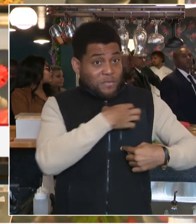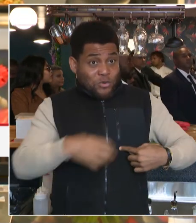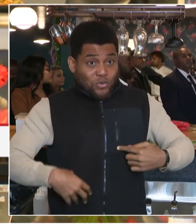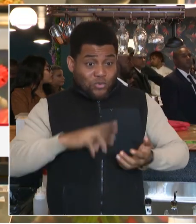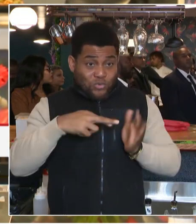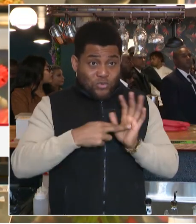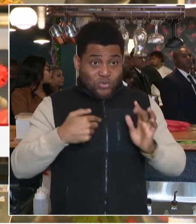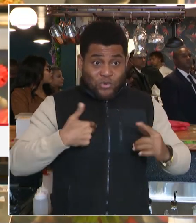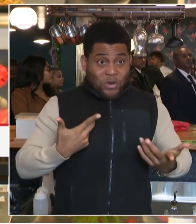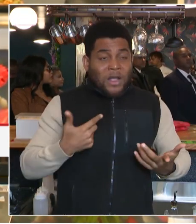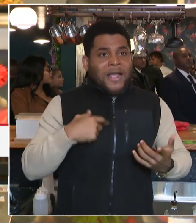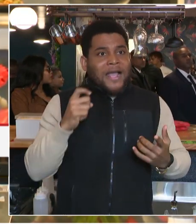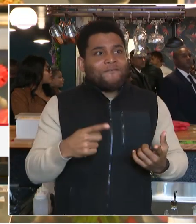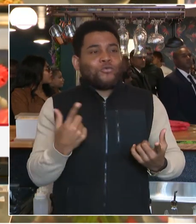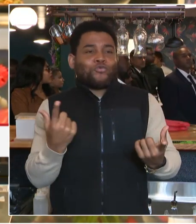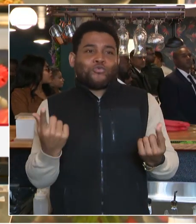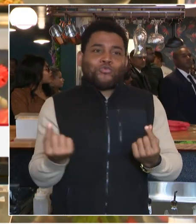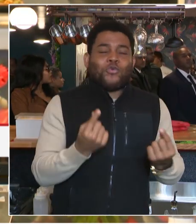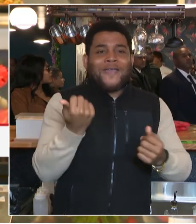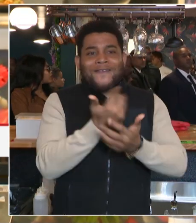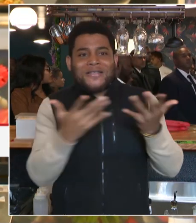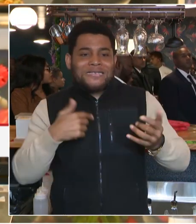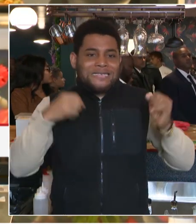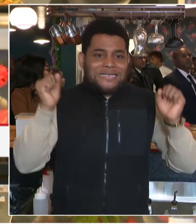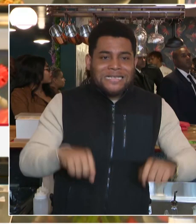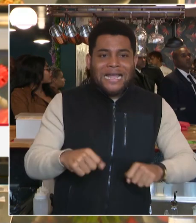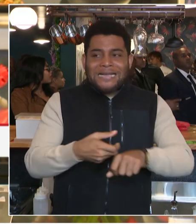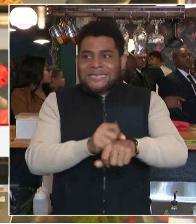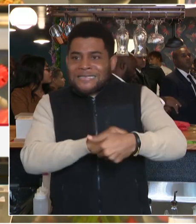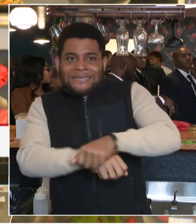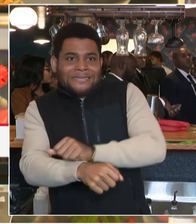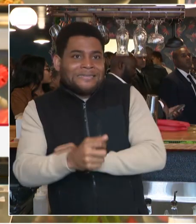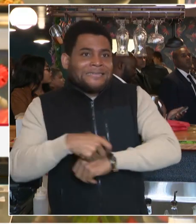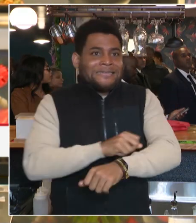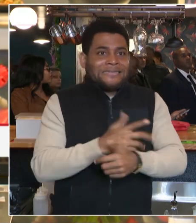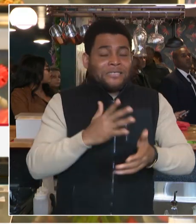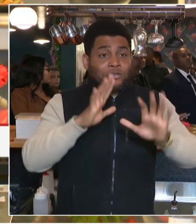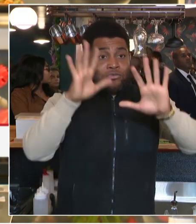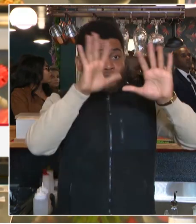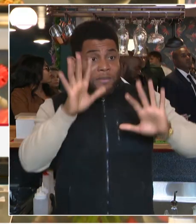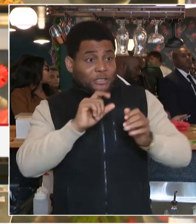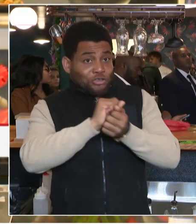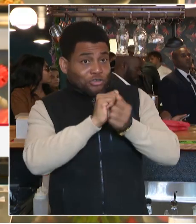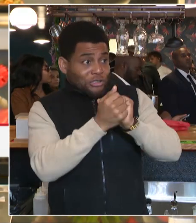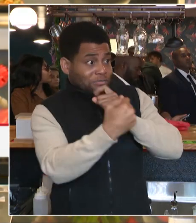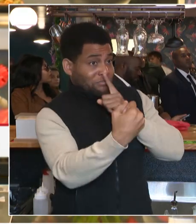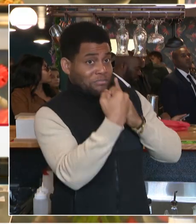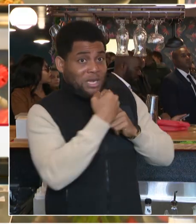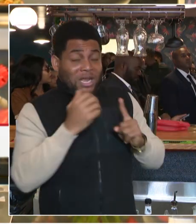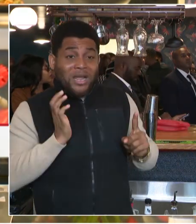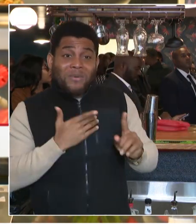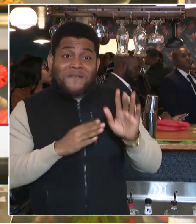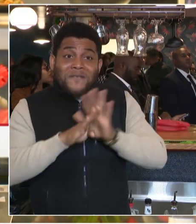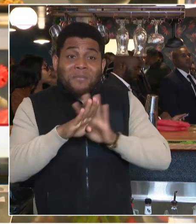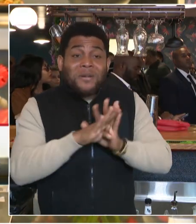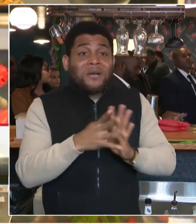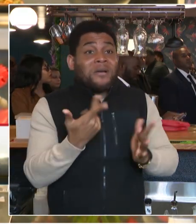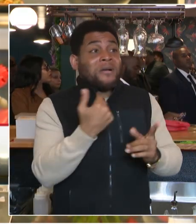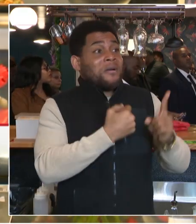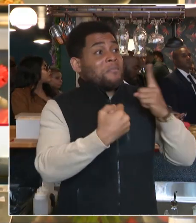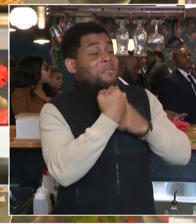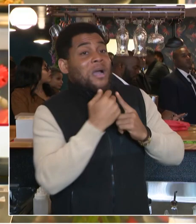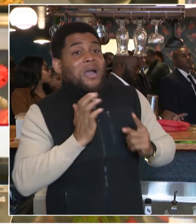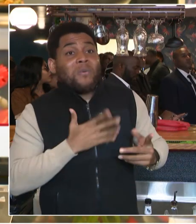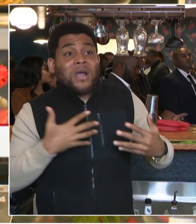fight the changes in our climate that threaten our economic development, that threaten our health, that threaten our